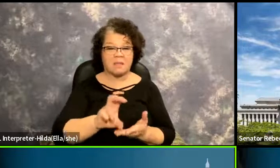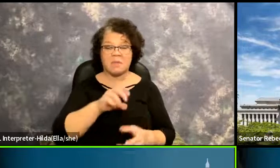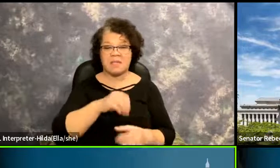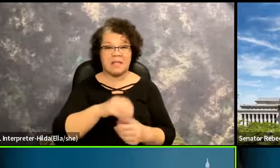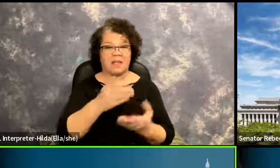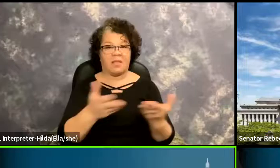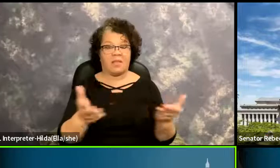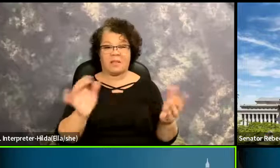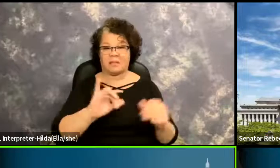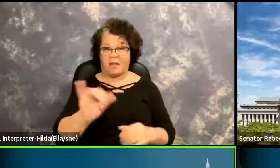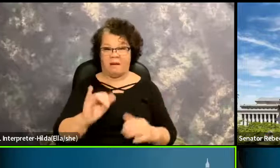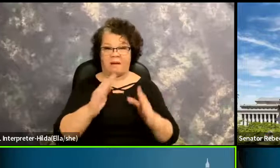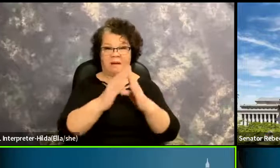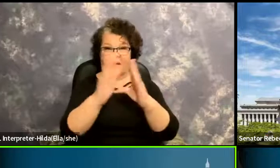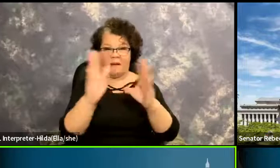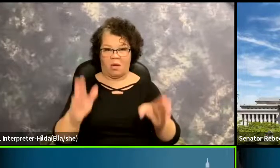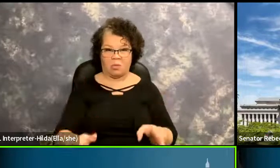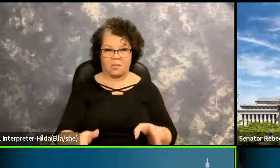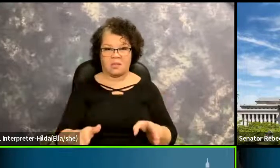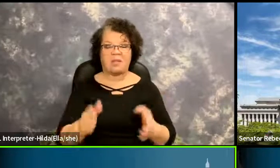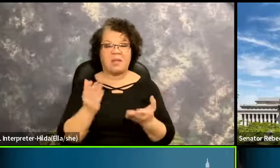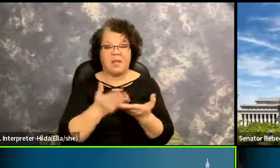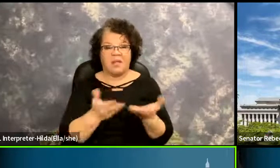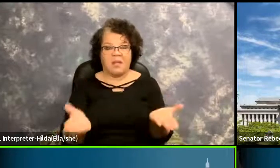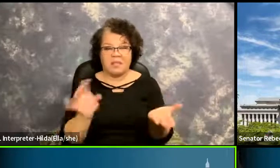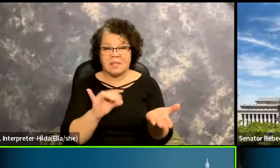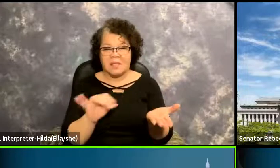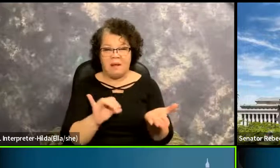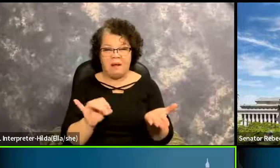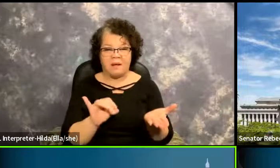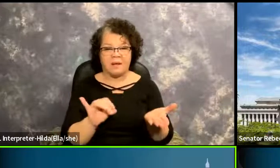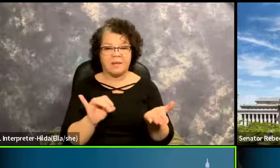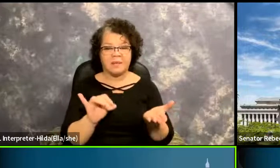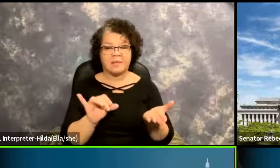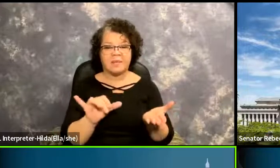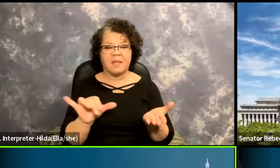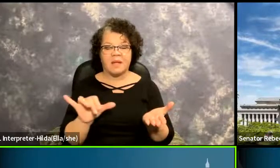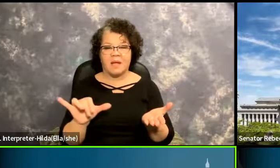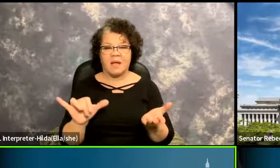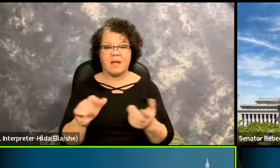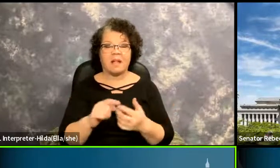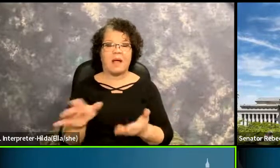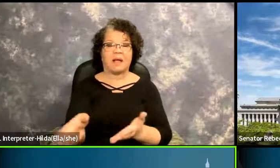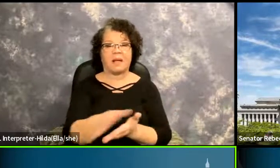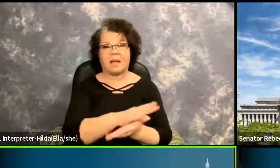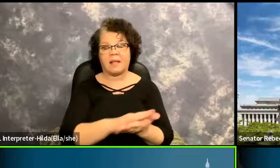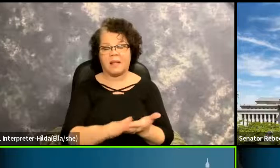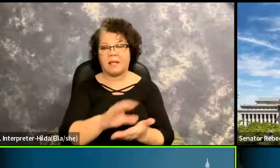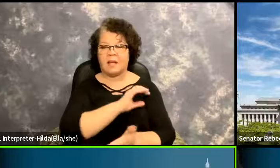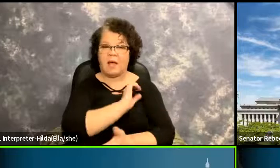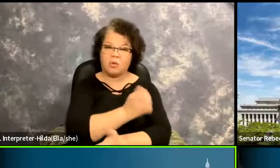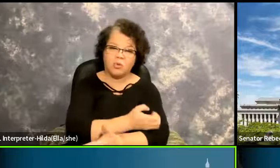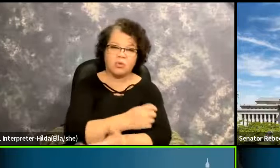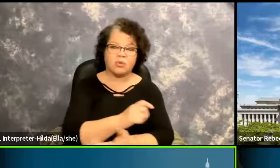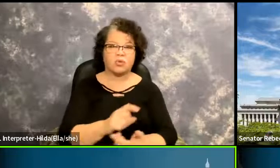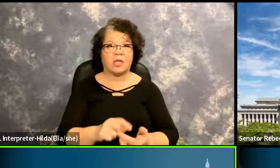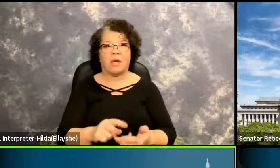like housing, in things like the clean energy and